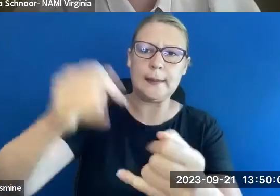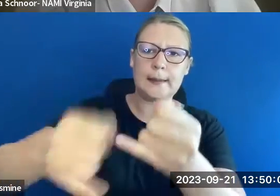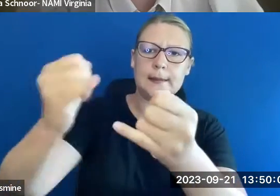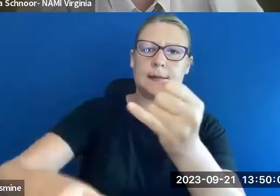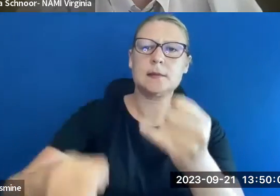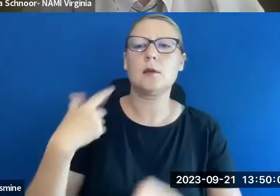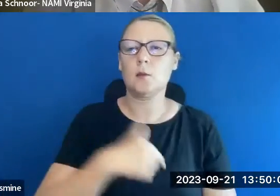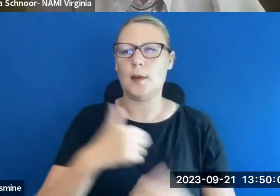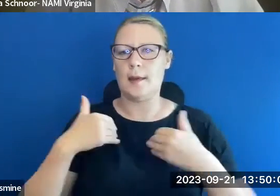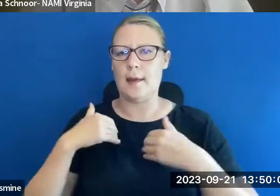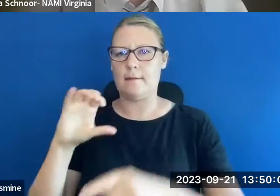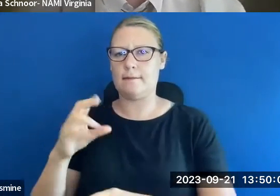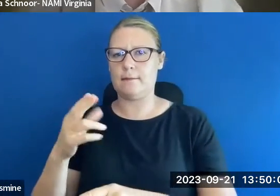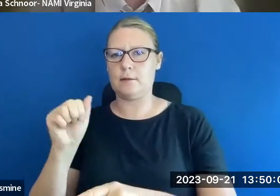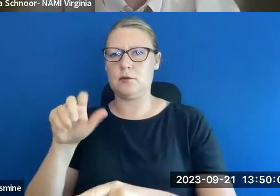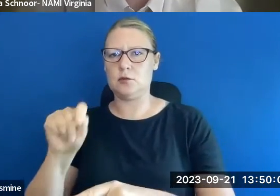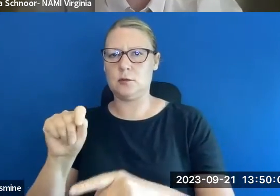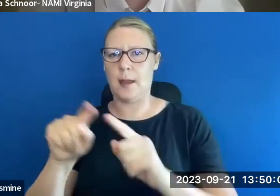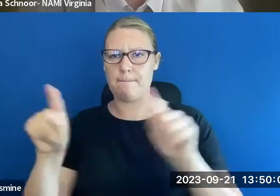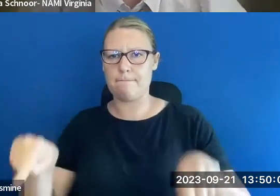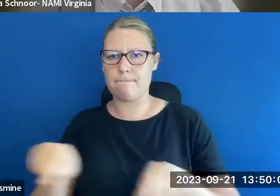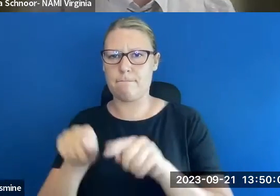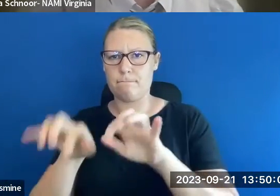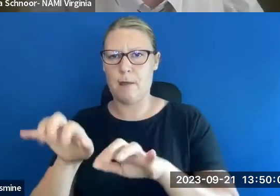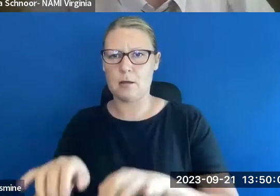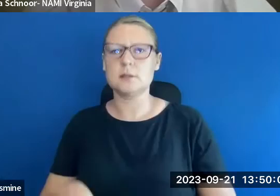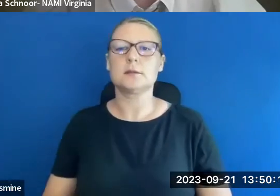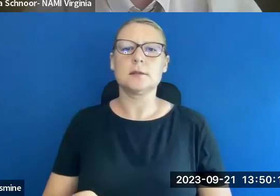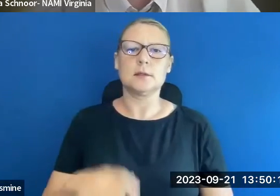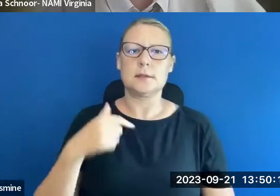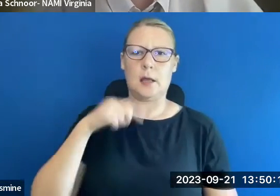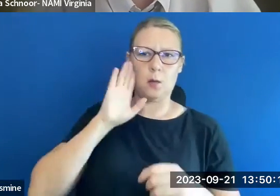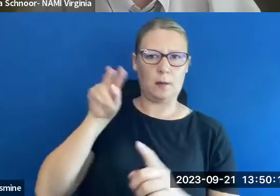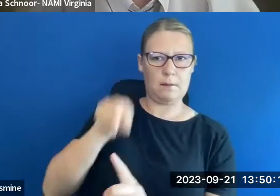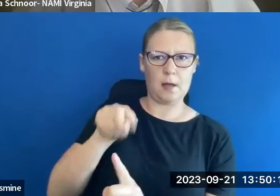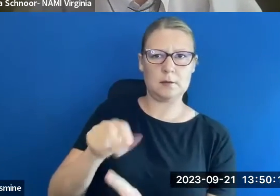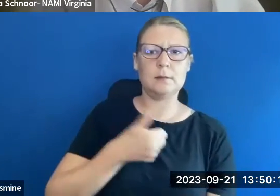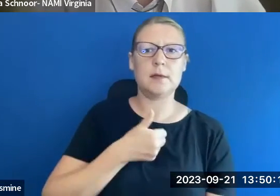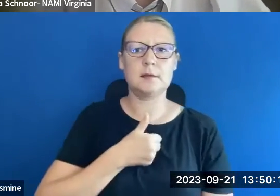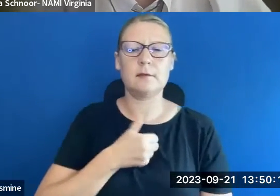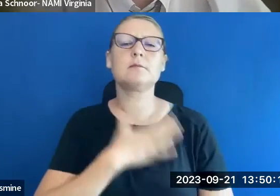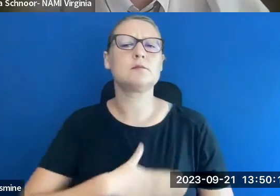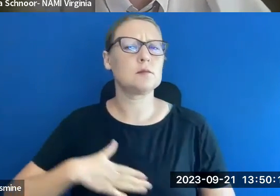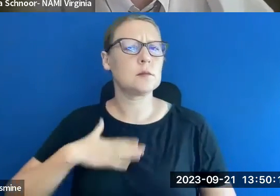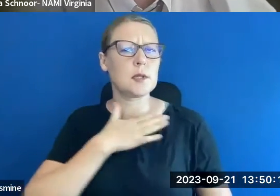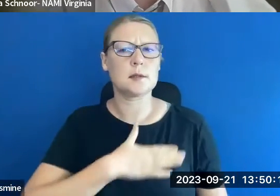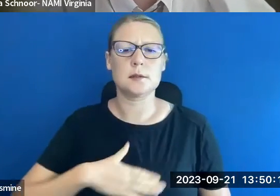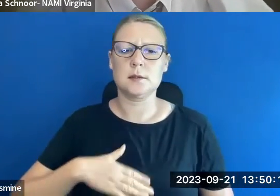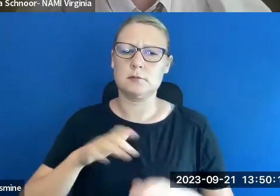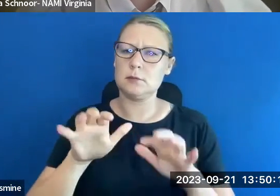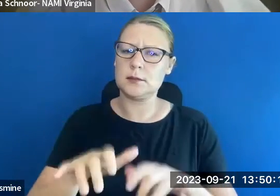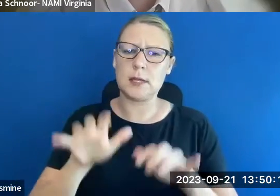be monitored by myself. Please use the chat box to ask questions or